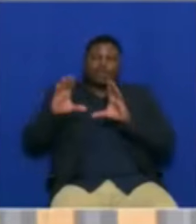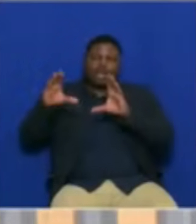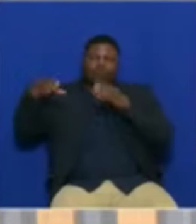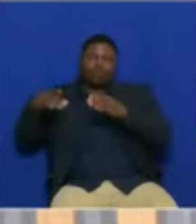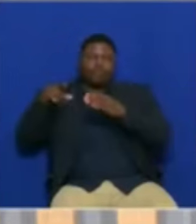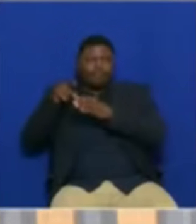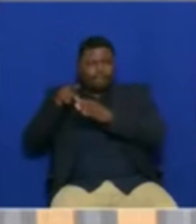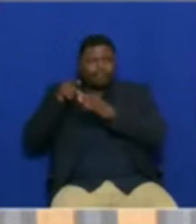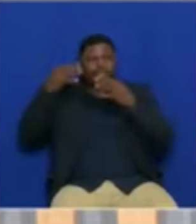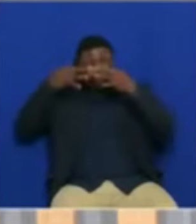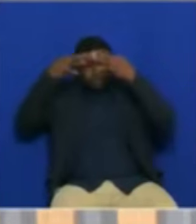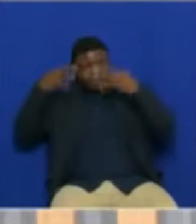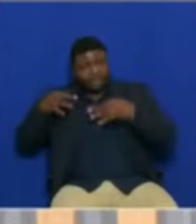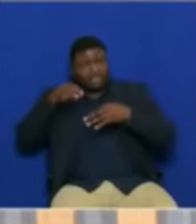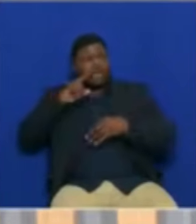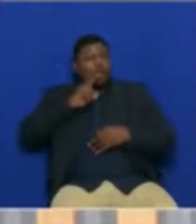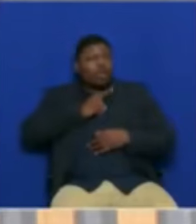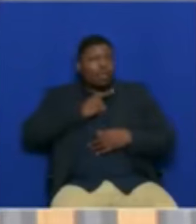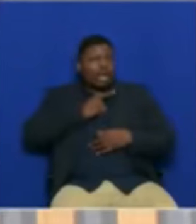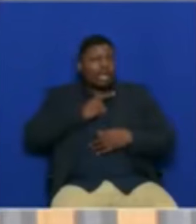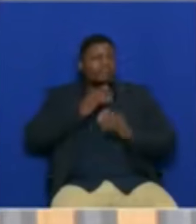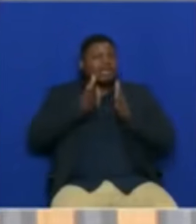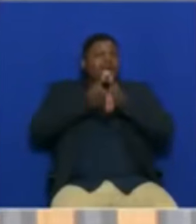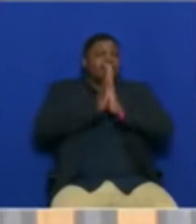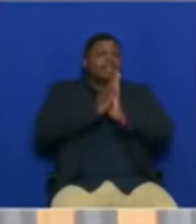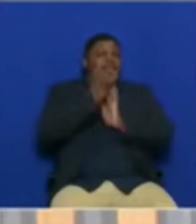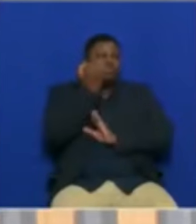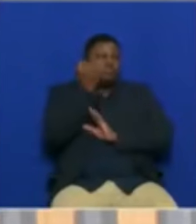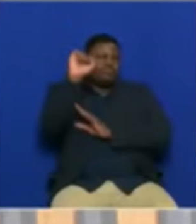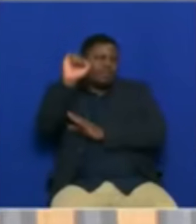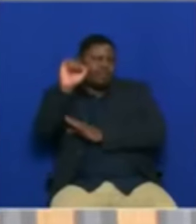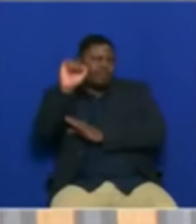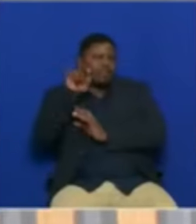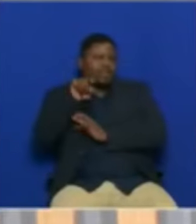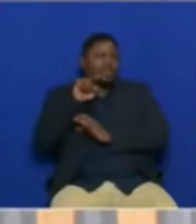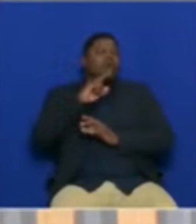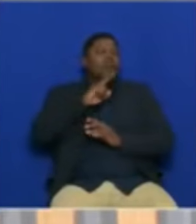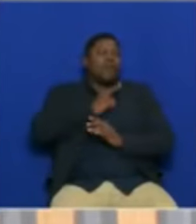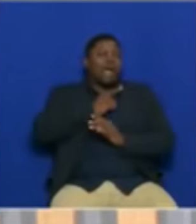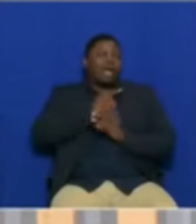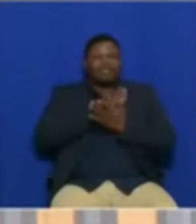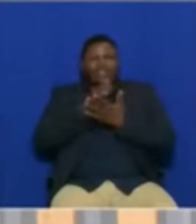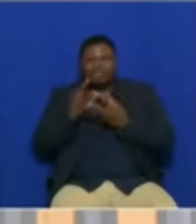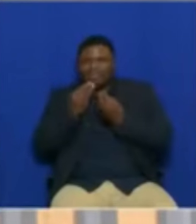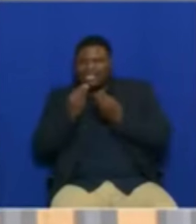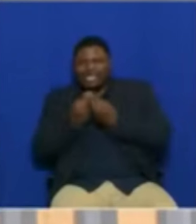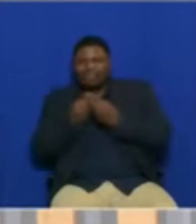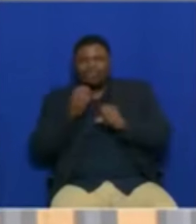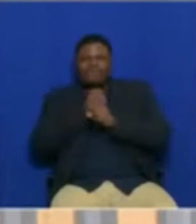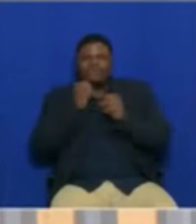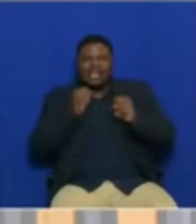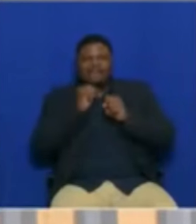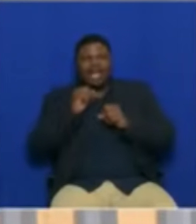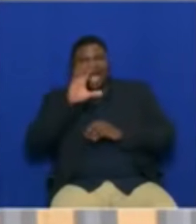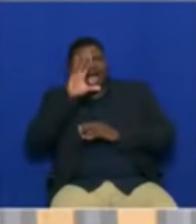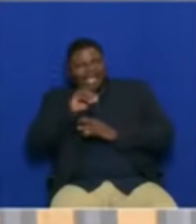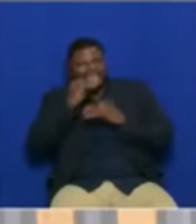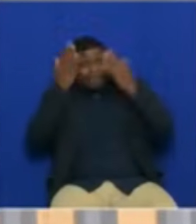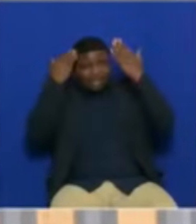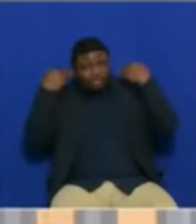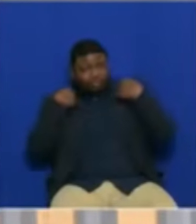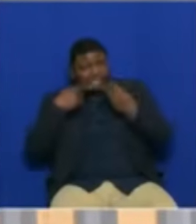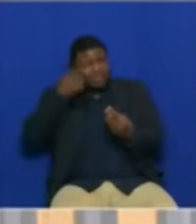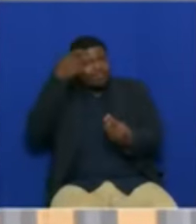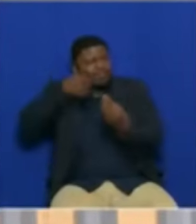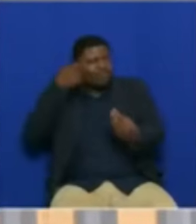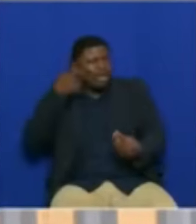this appeal on a bail condition that you did not ask for, and that you got because you